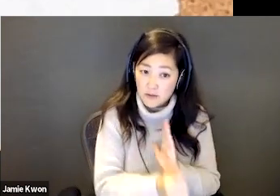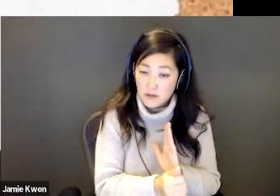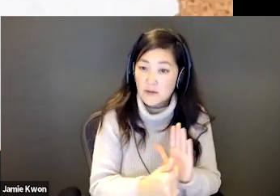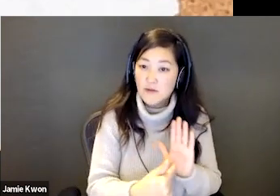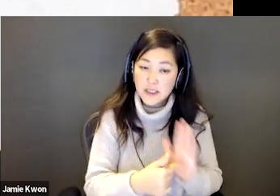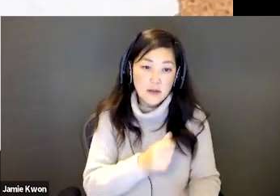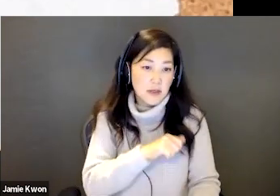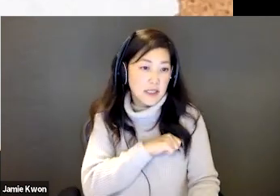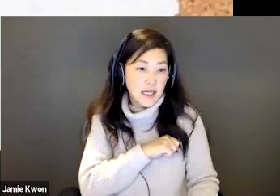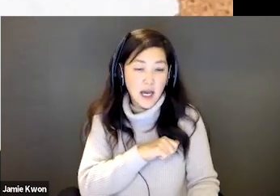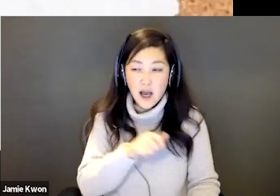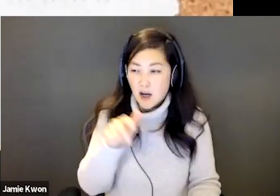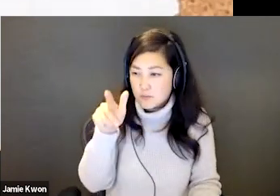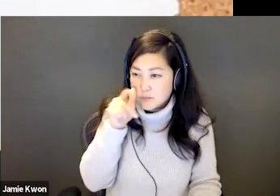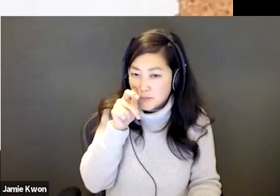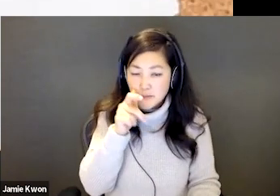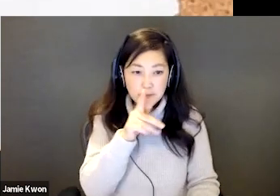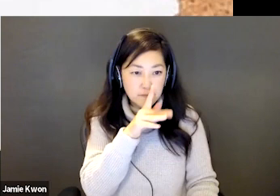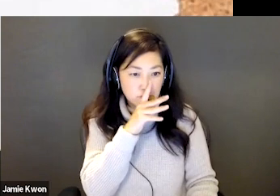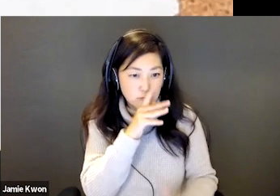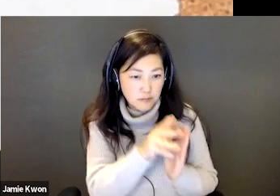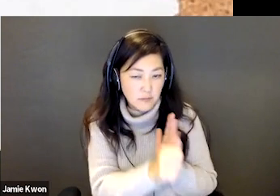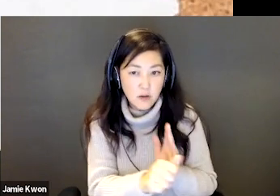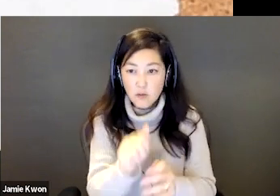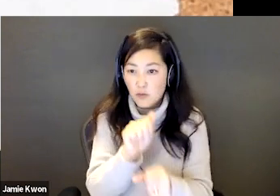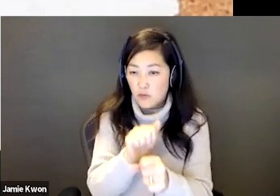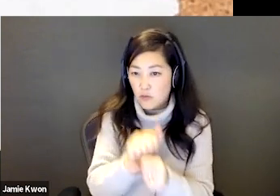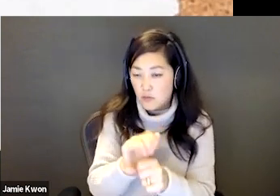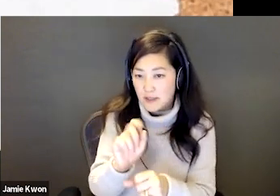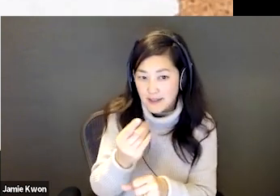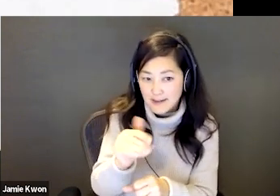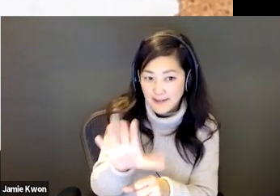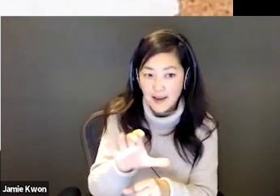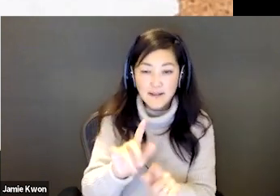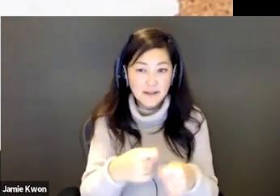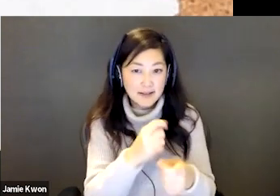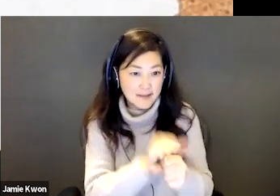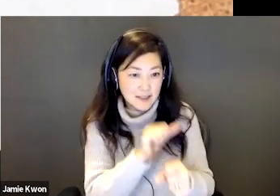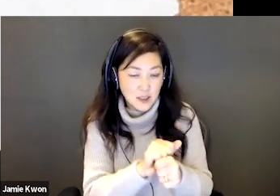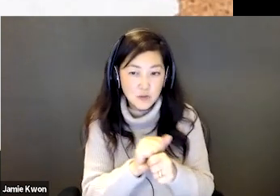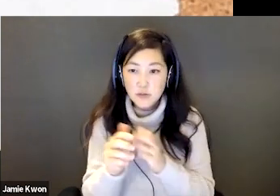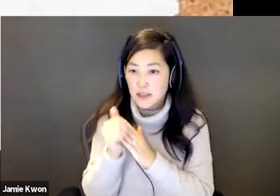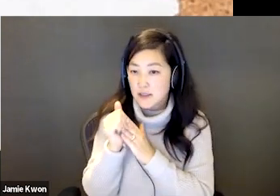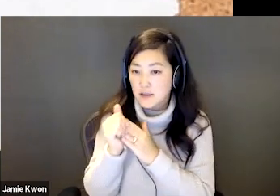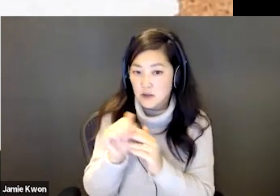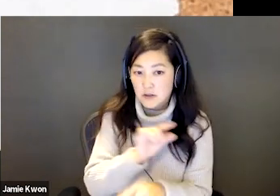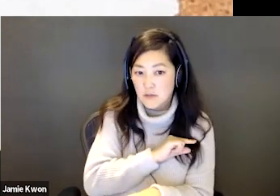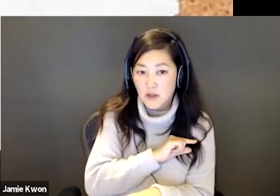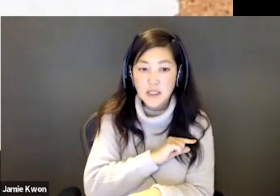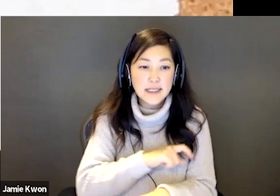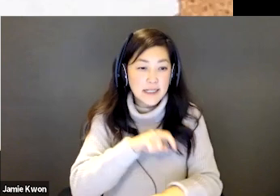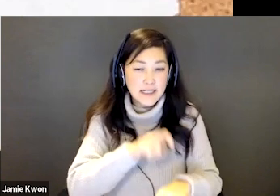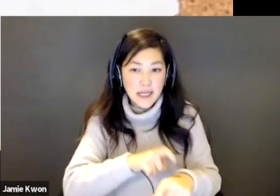attitude, listening and speaking skills, work ethic, teamwork, leadership qualities,